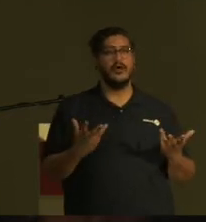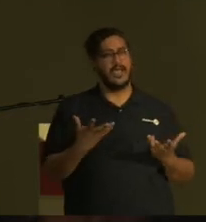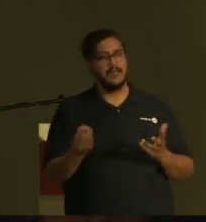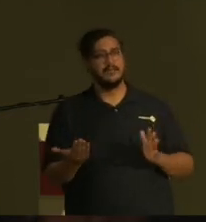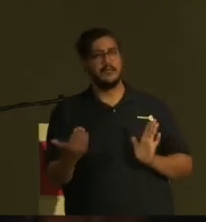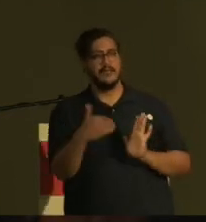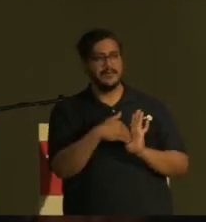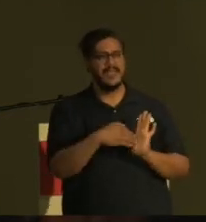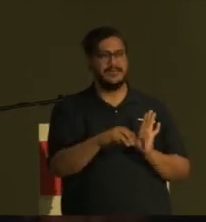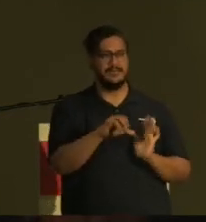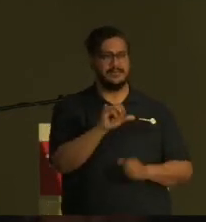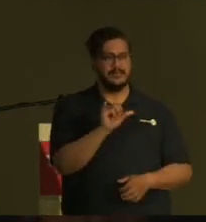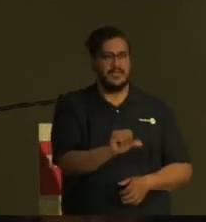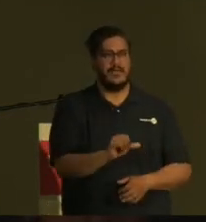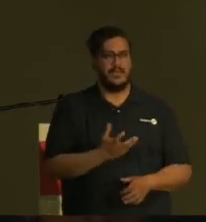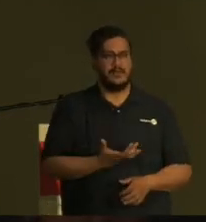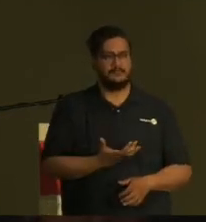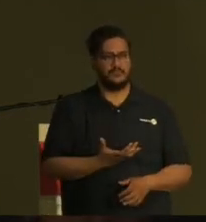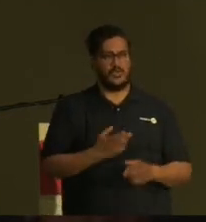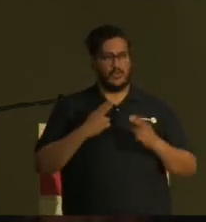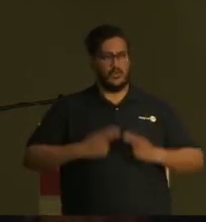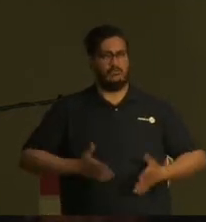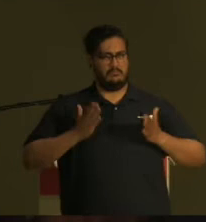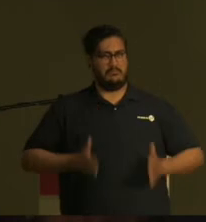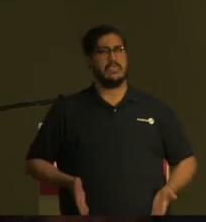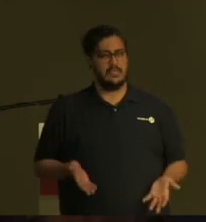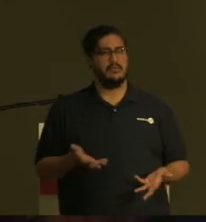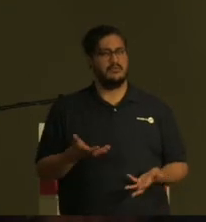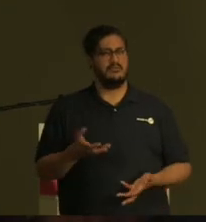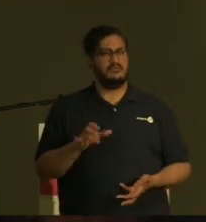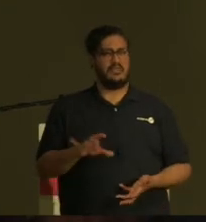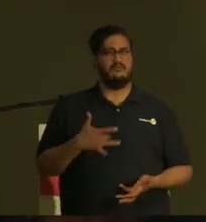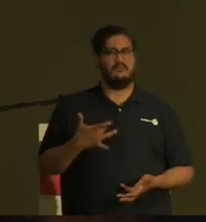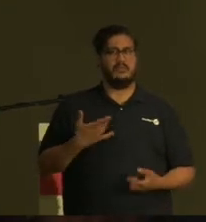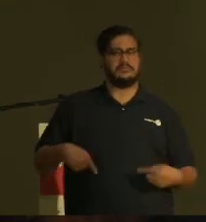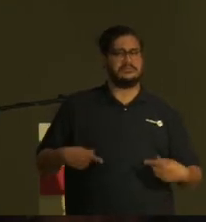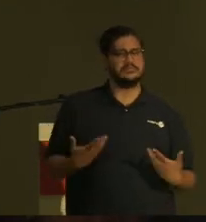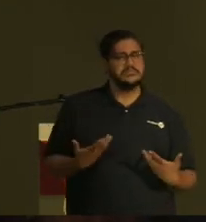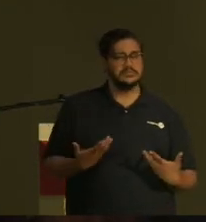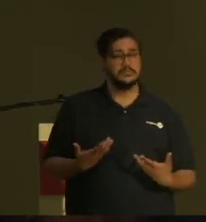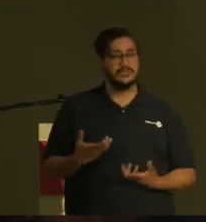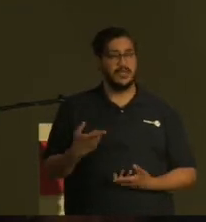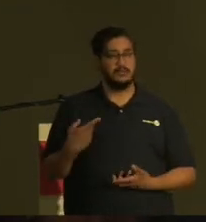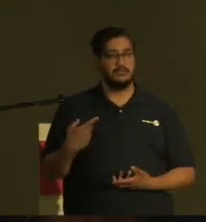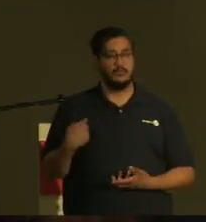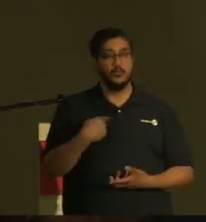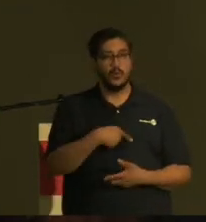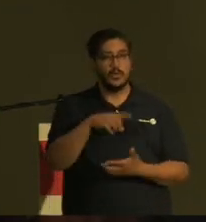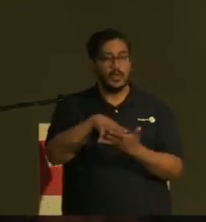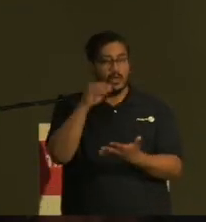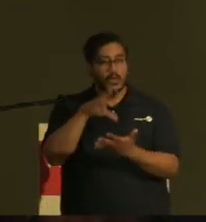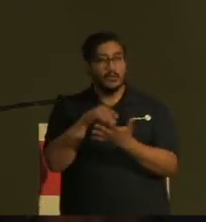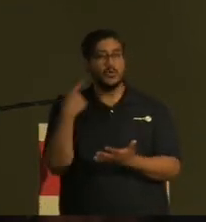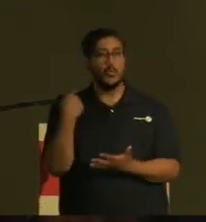those apprehensive human beings. We are apprehensive in the sense that we apprehend things, we